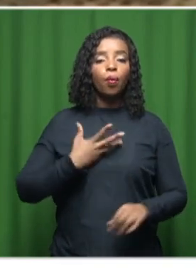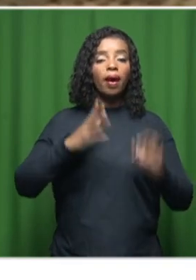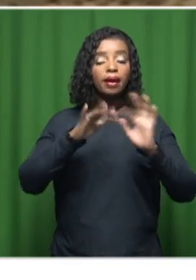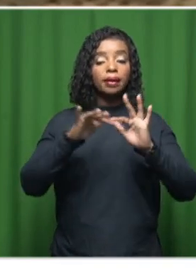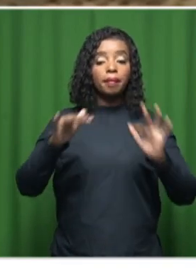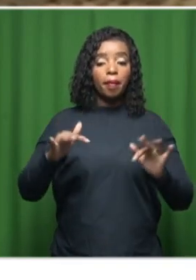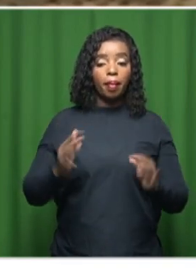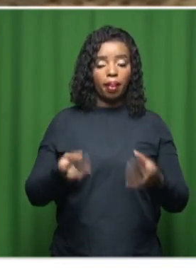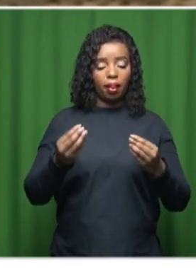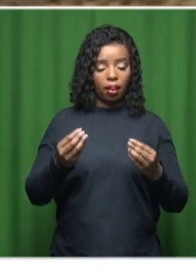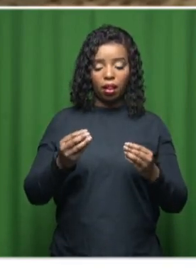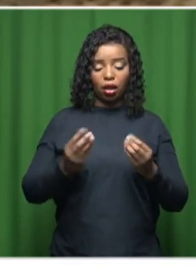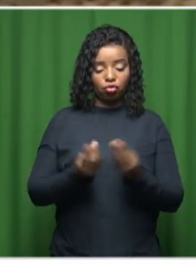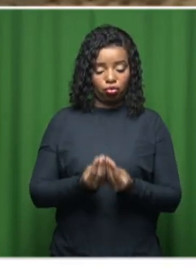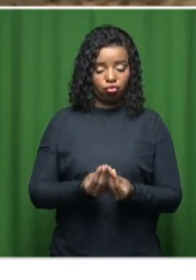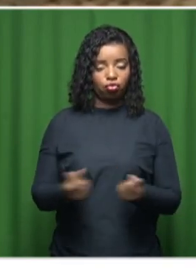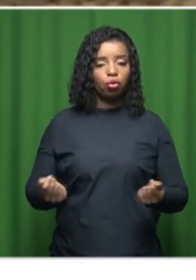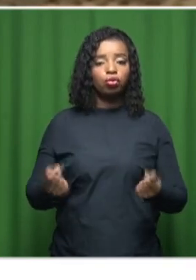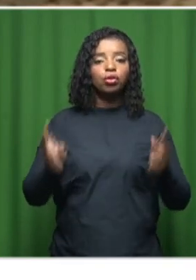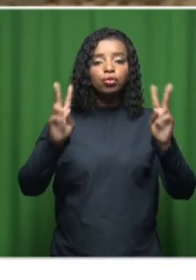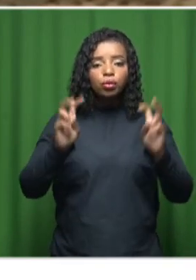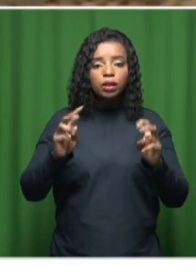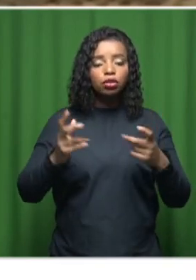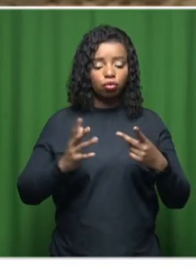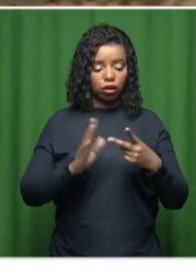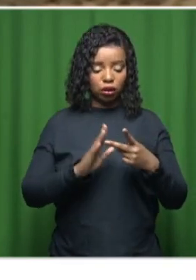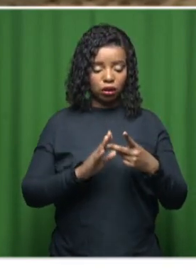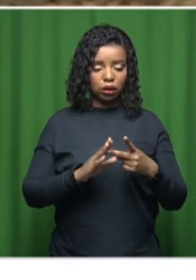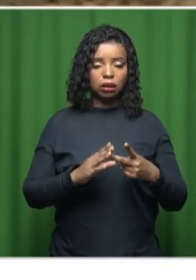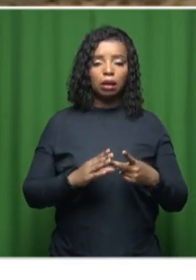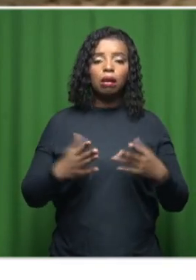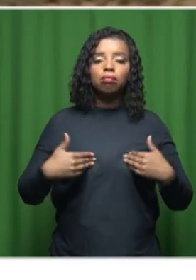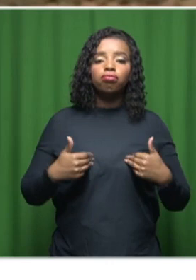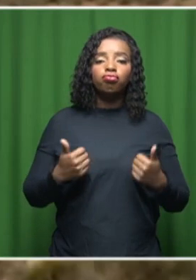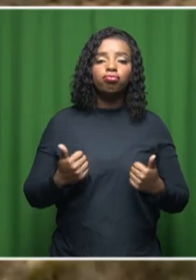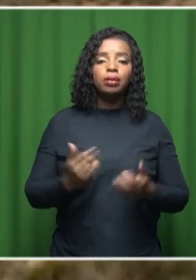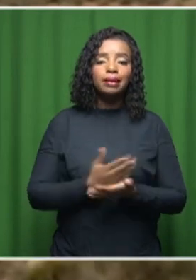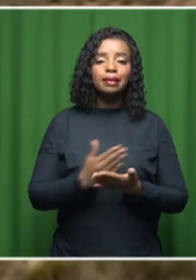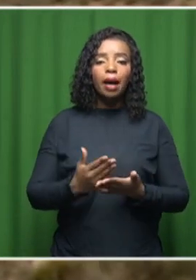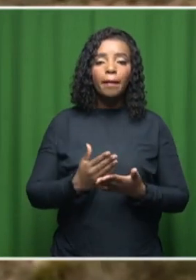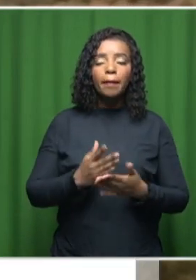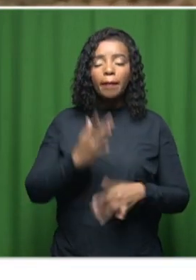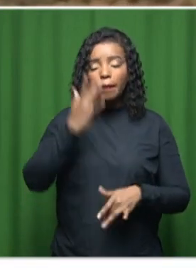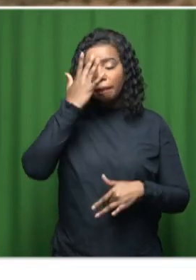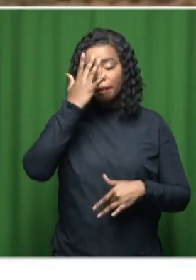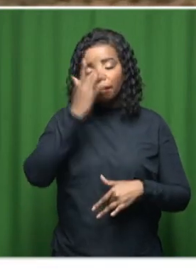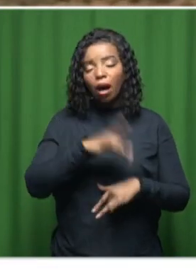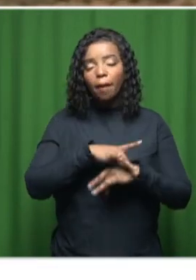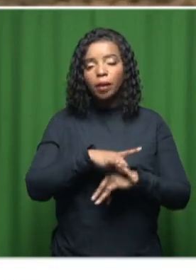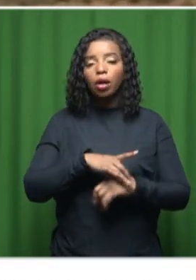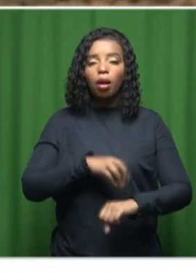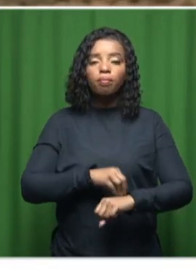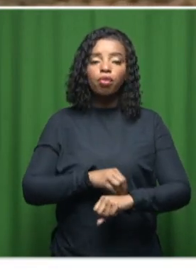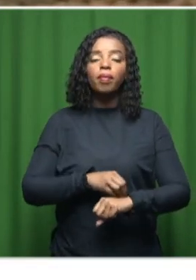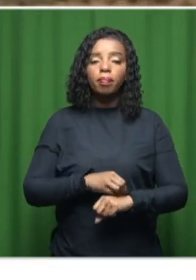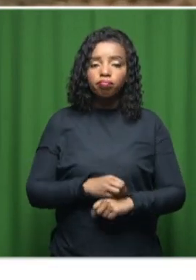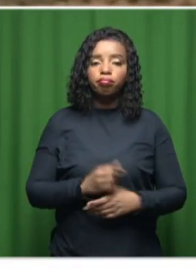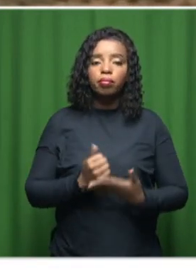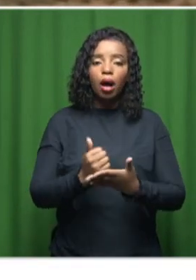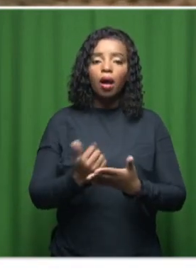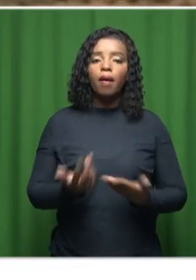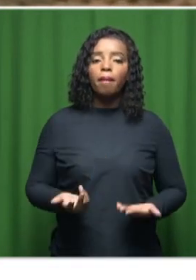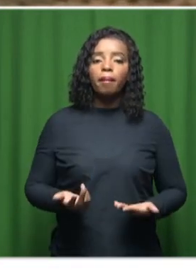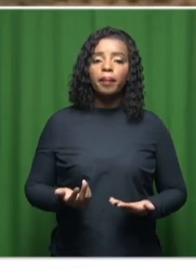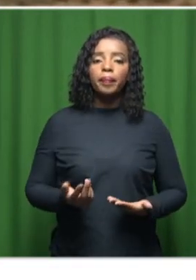solution to issues, cures to some medical problems. That's why, you know,